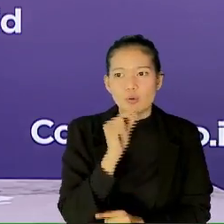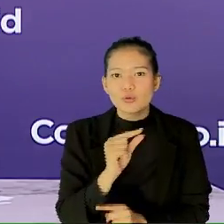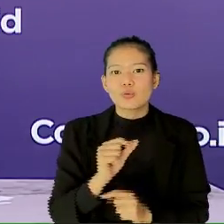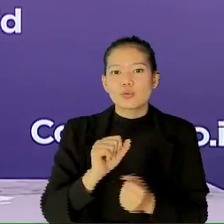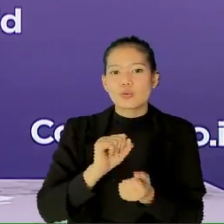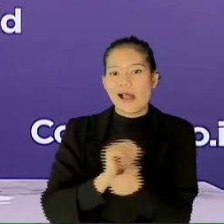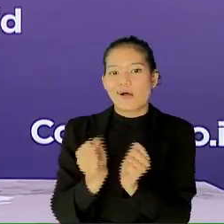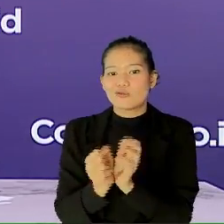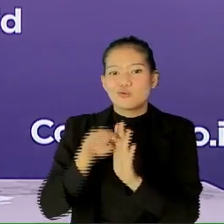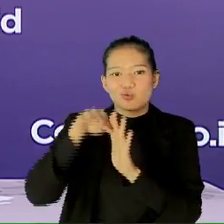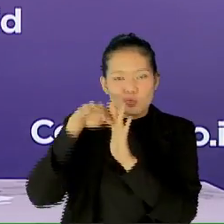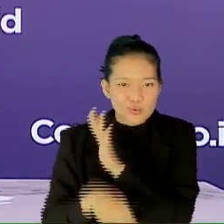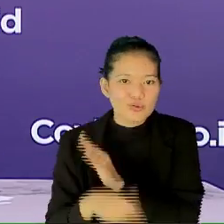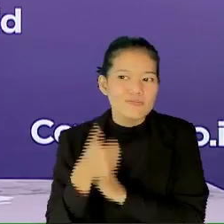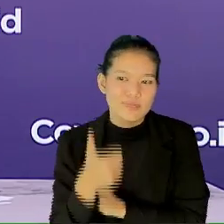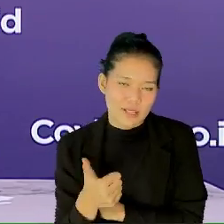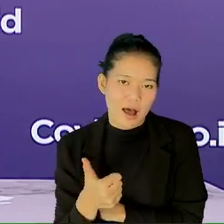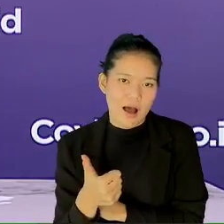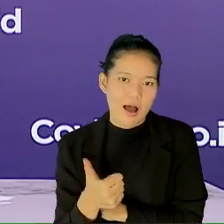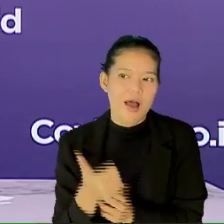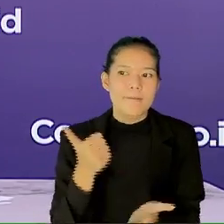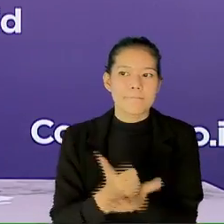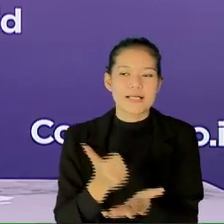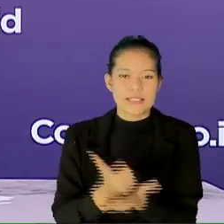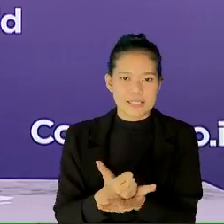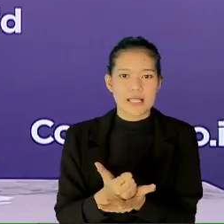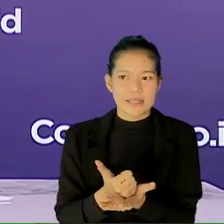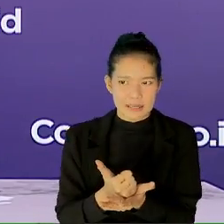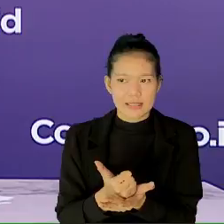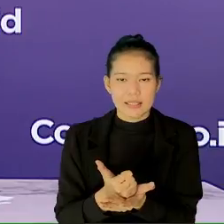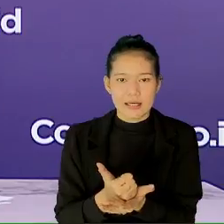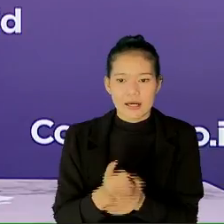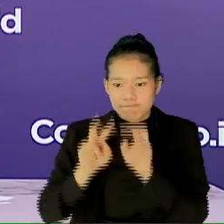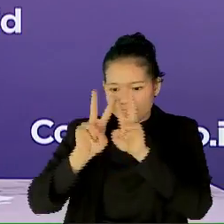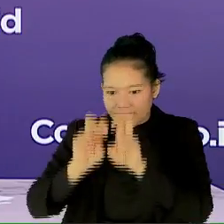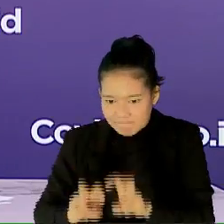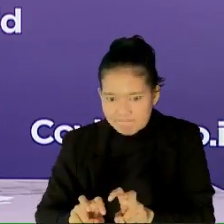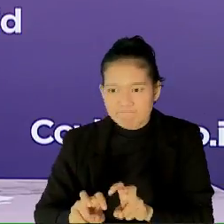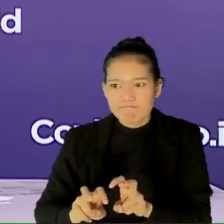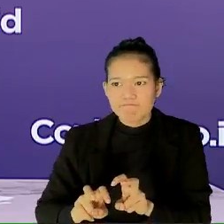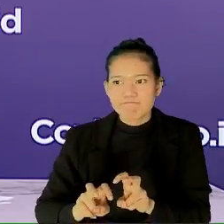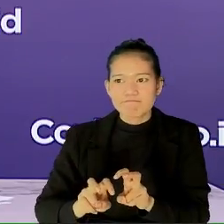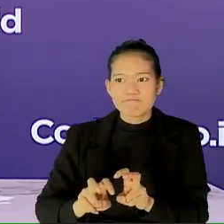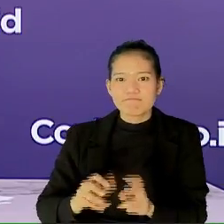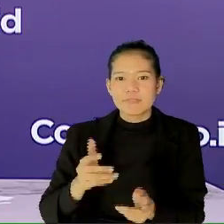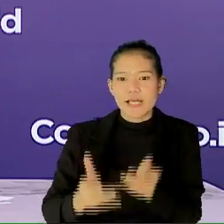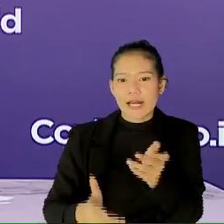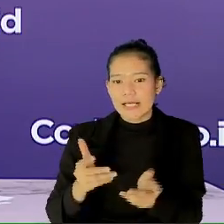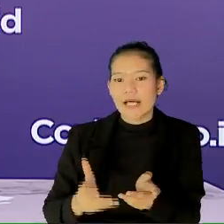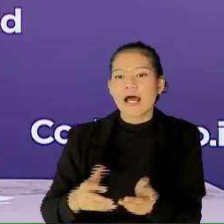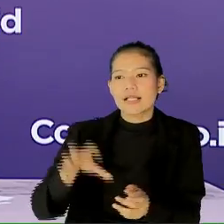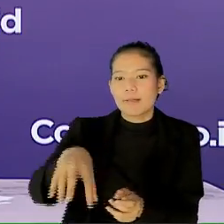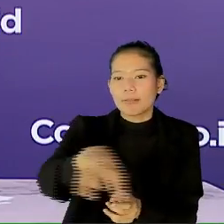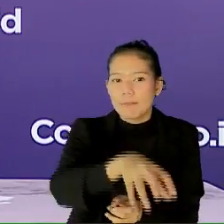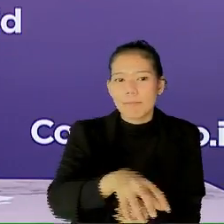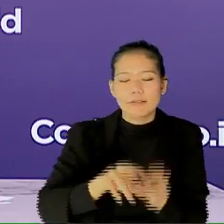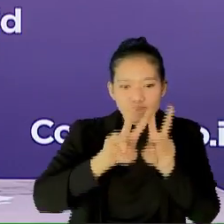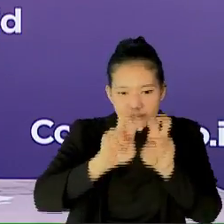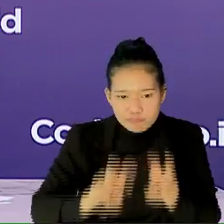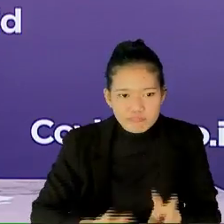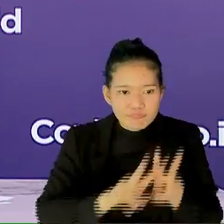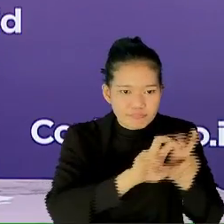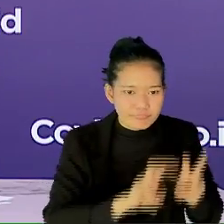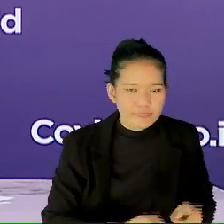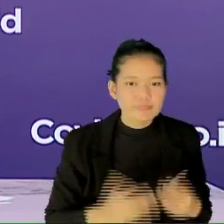redistributions of the target should be met to make sure that we can identify the cases across countries. Thank you.